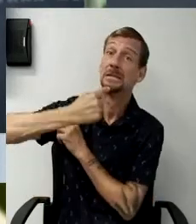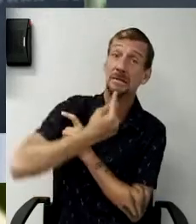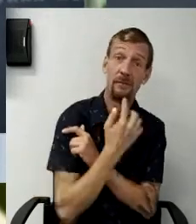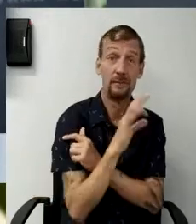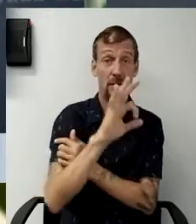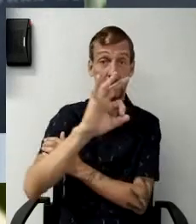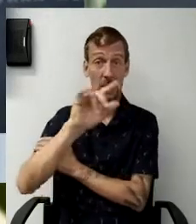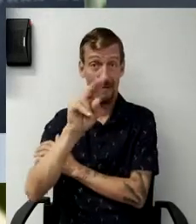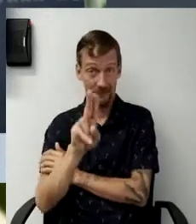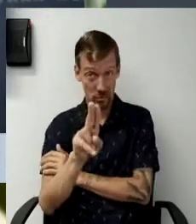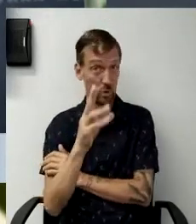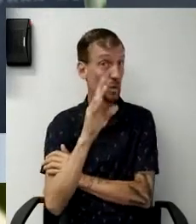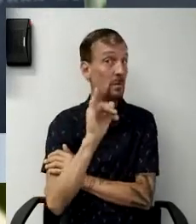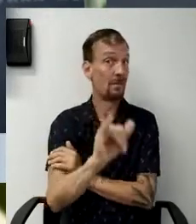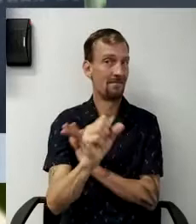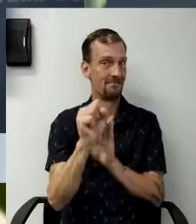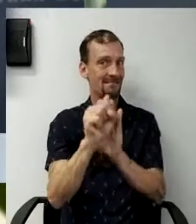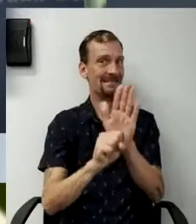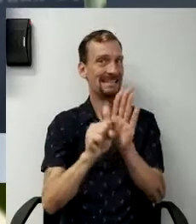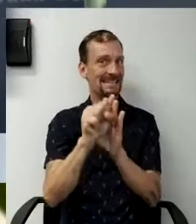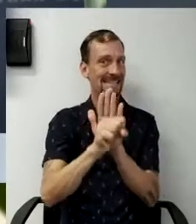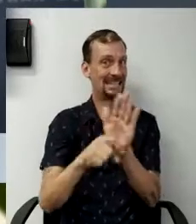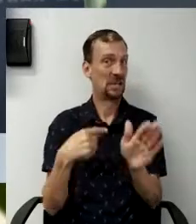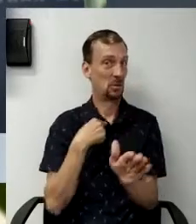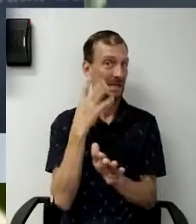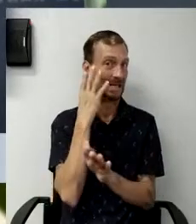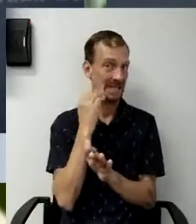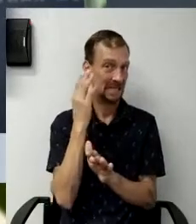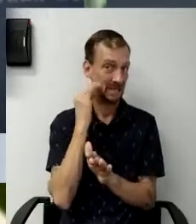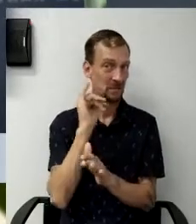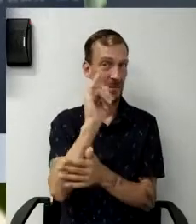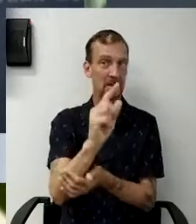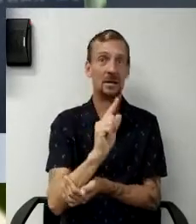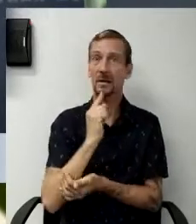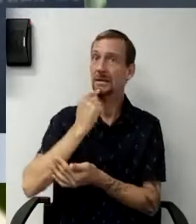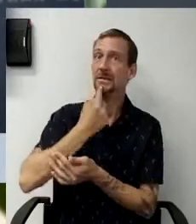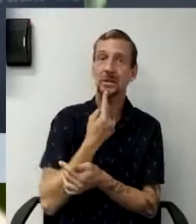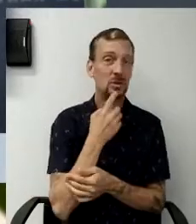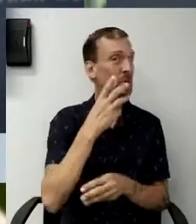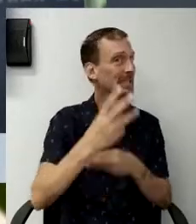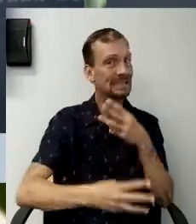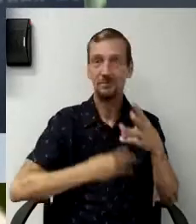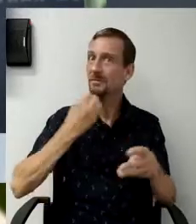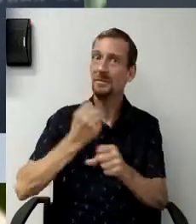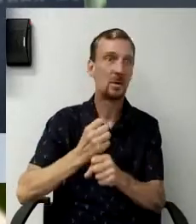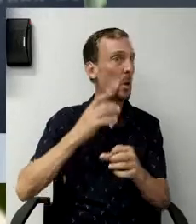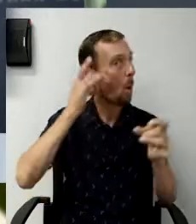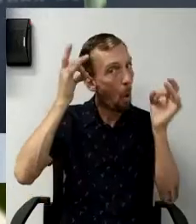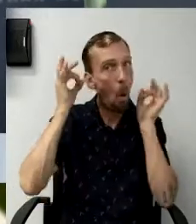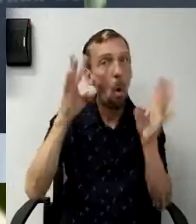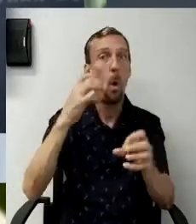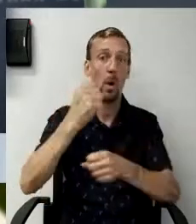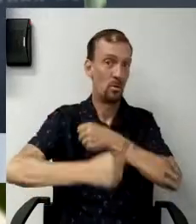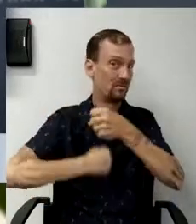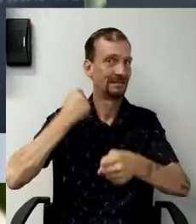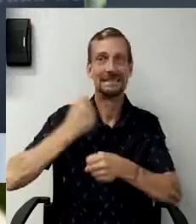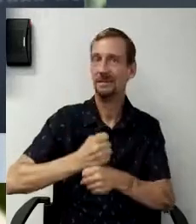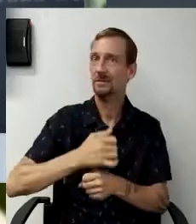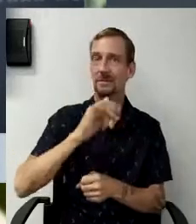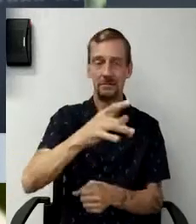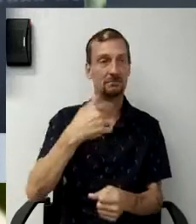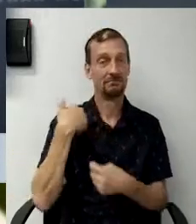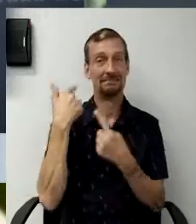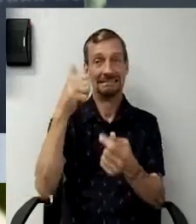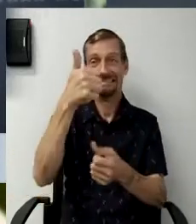season that we experienced. Really, it was a record year. It was one of the worst flu seasons in 10 years. A lot